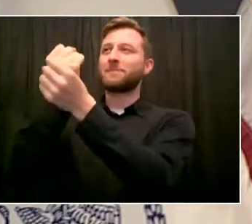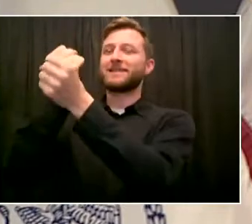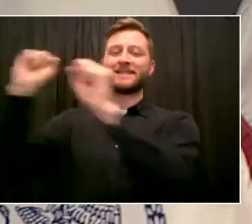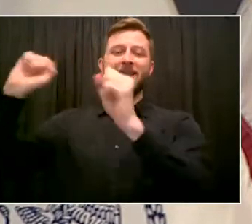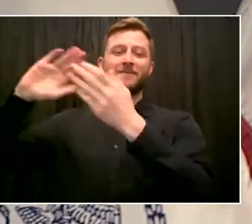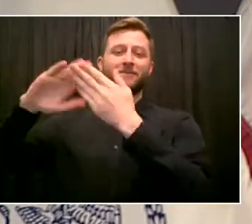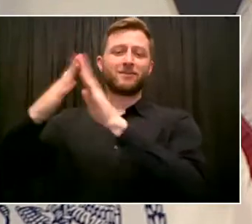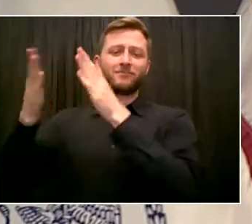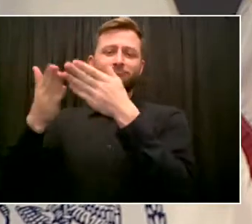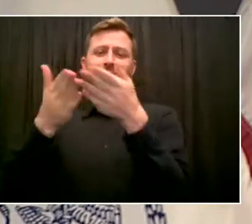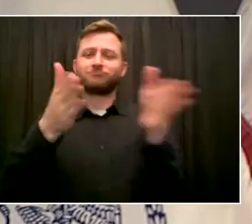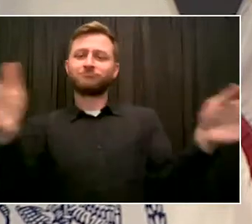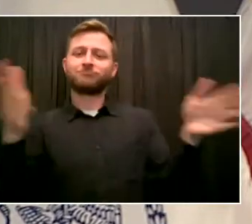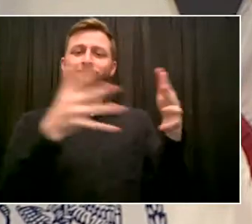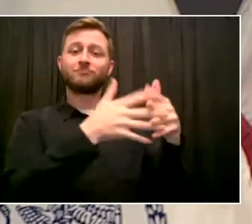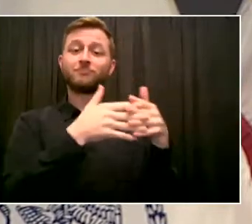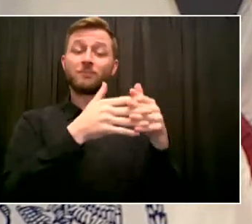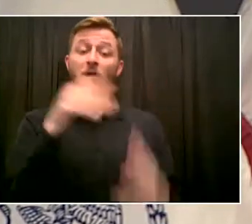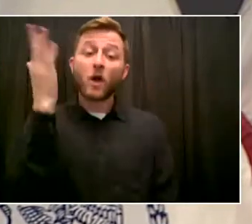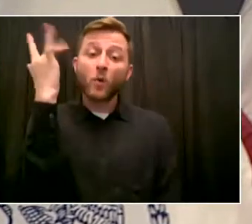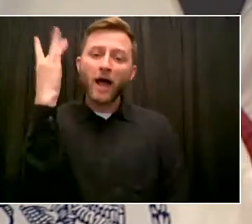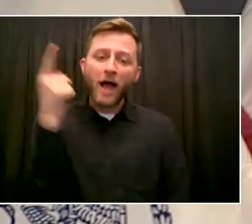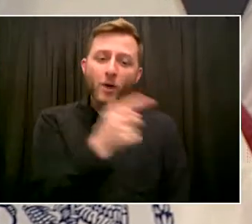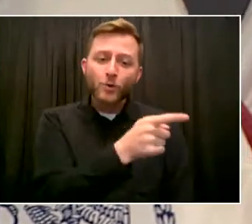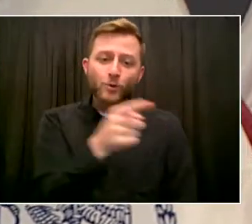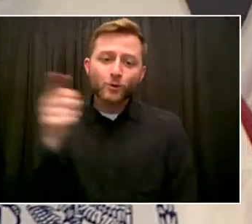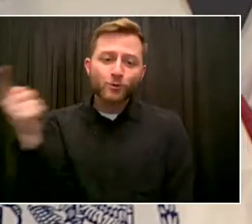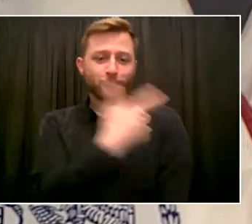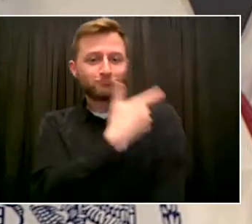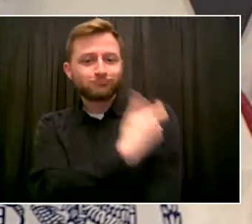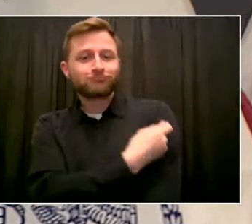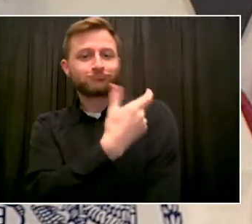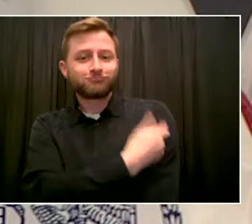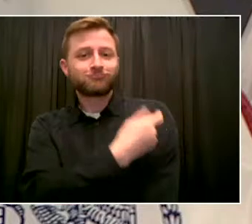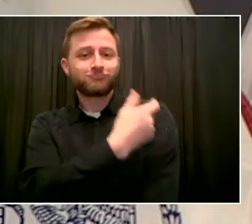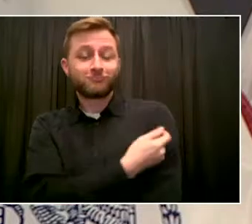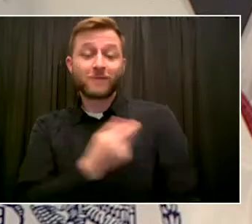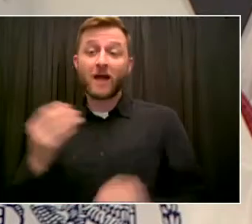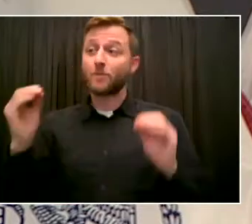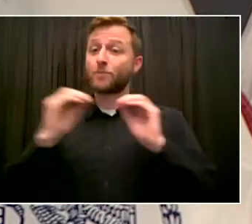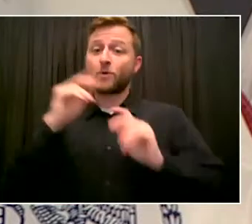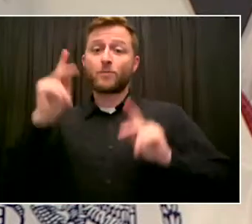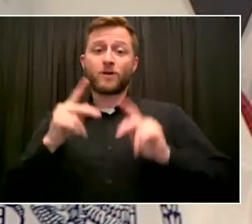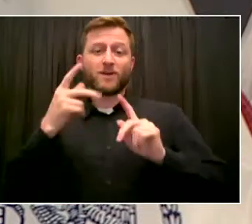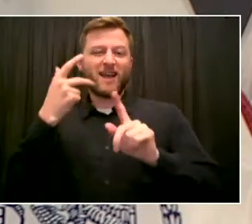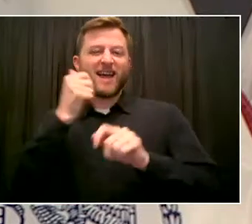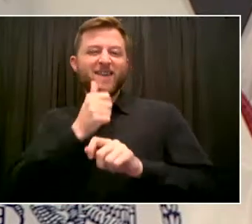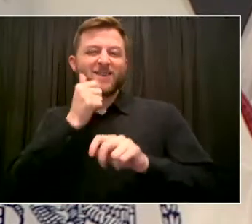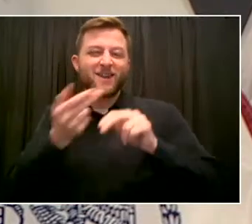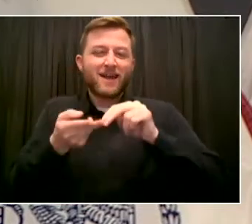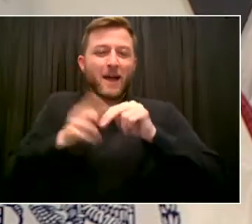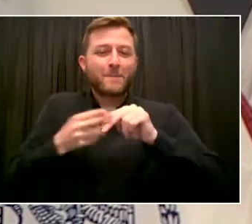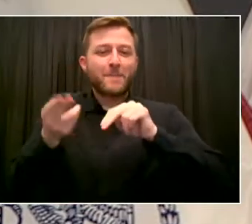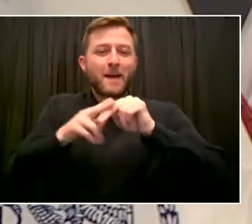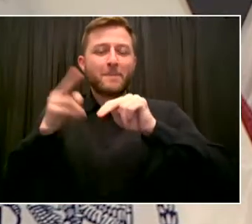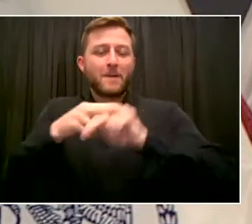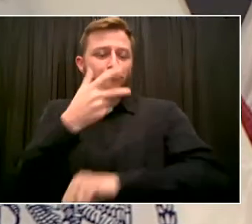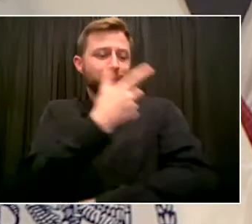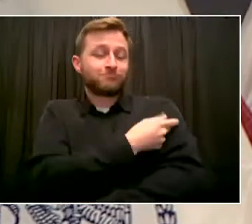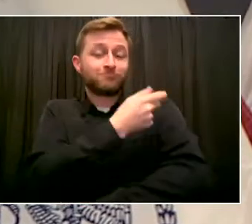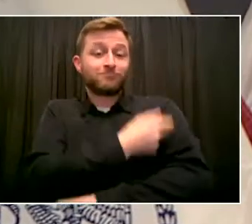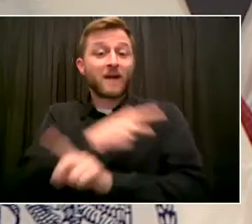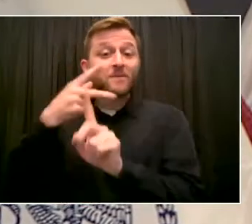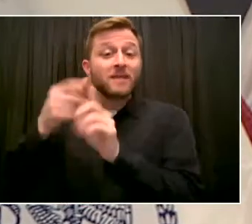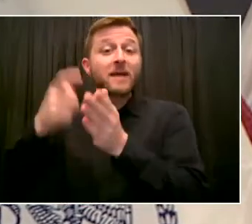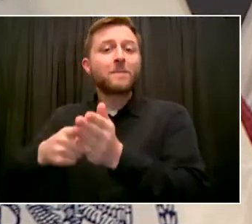out and got vaccinated, and because more people are getting vaccinated every day, because the mandates are working, and because now we can finally reach our